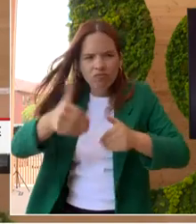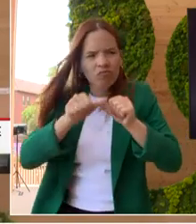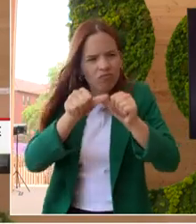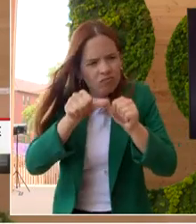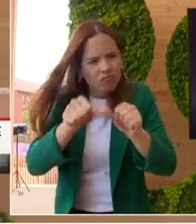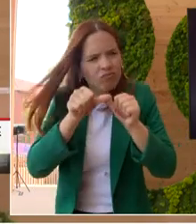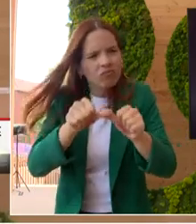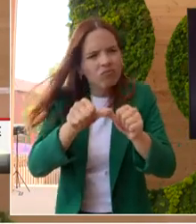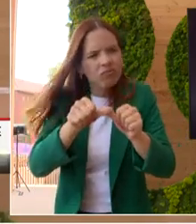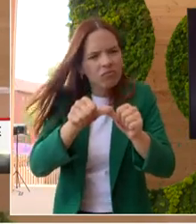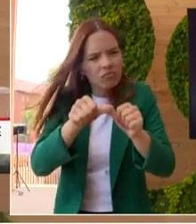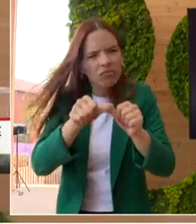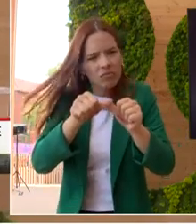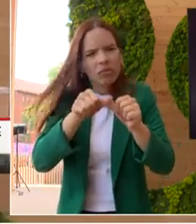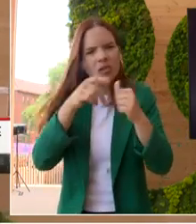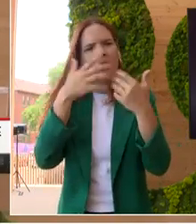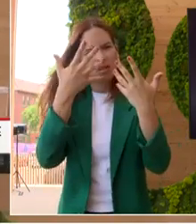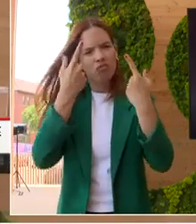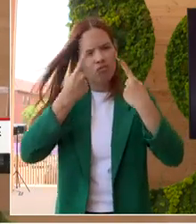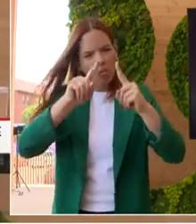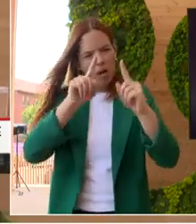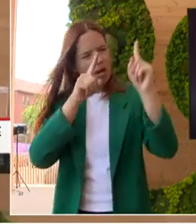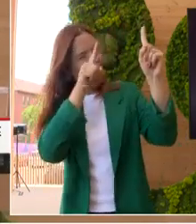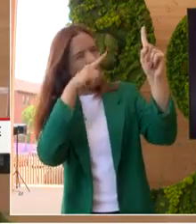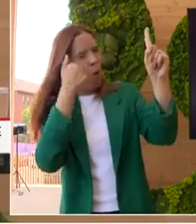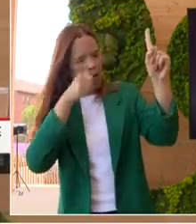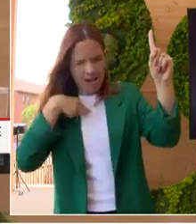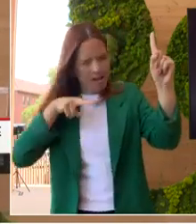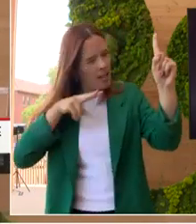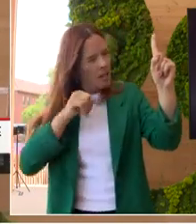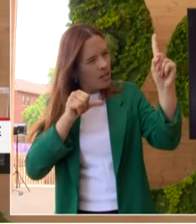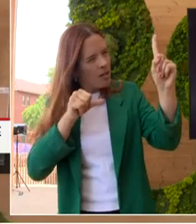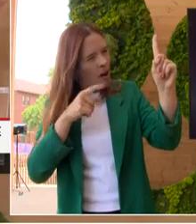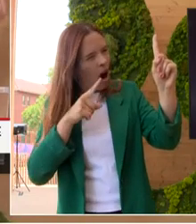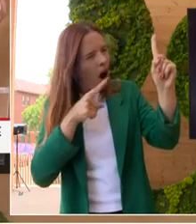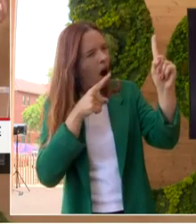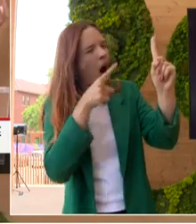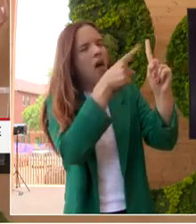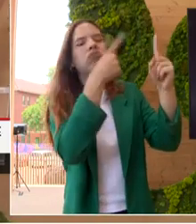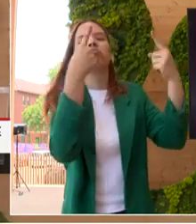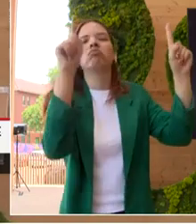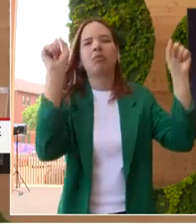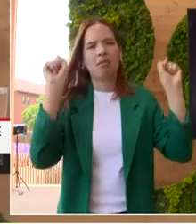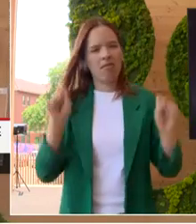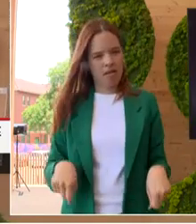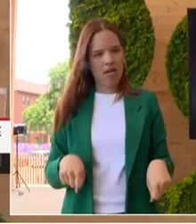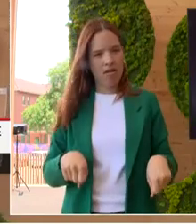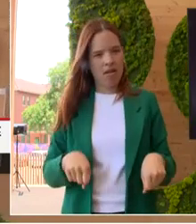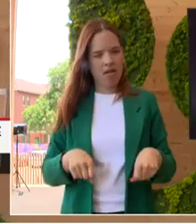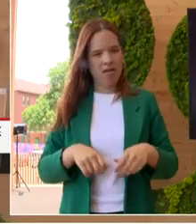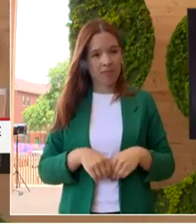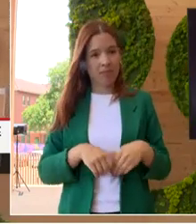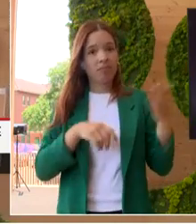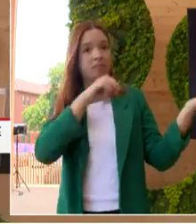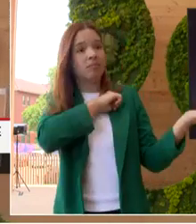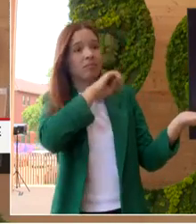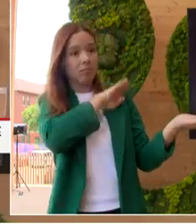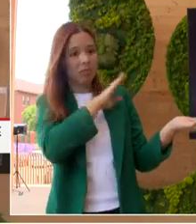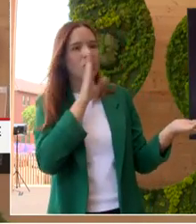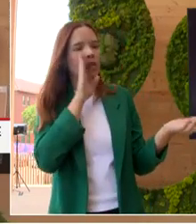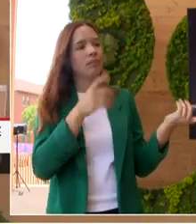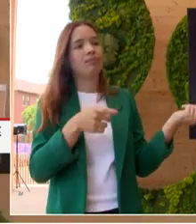aim higher. Now, let's bring the mayor up. I guess we're going to have a quick question and